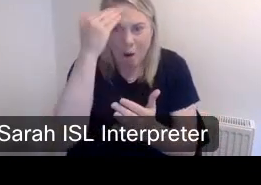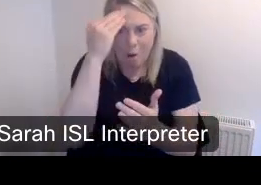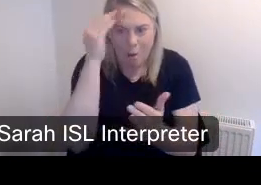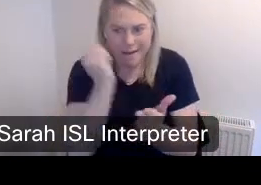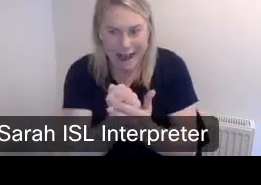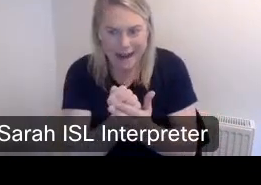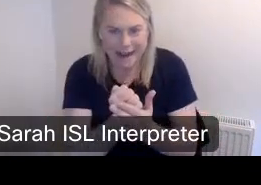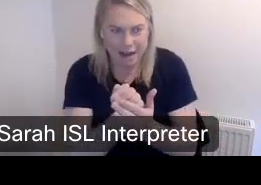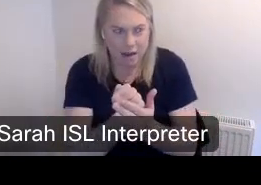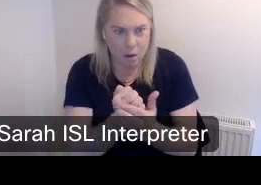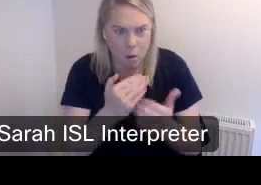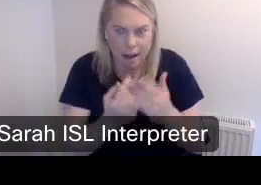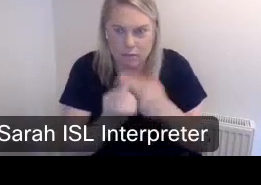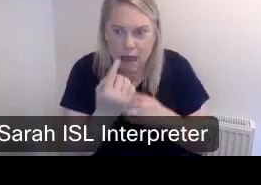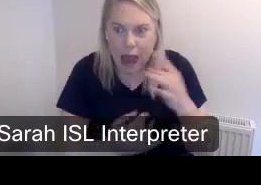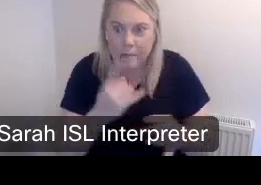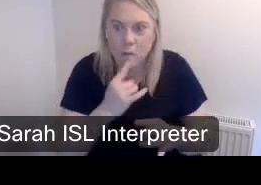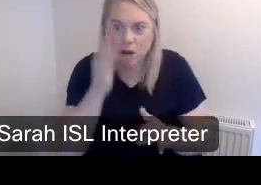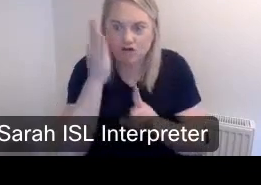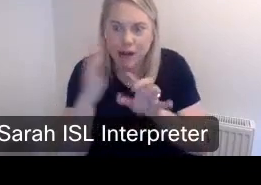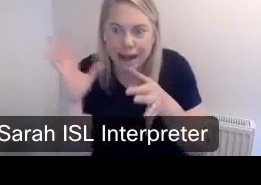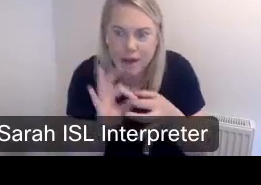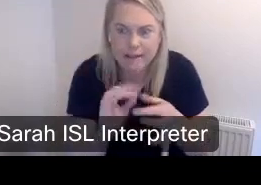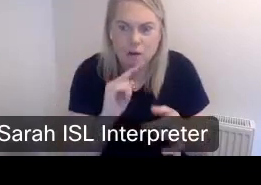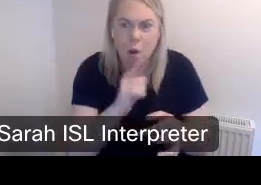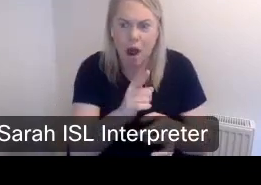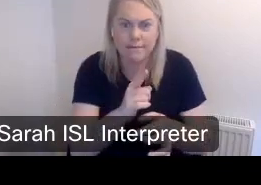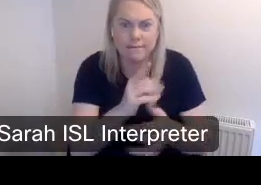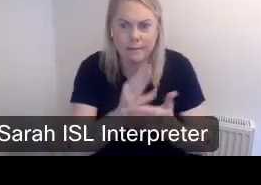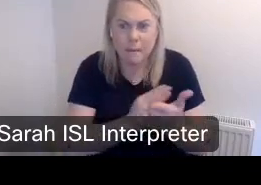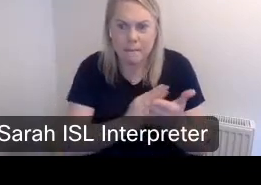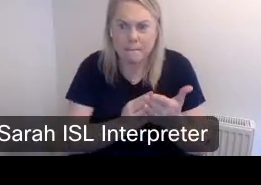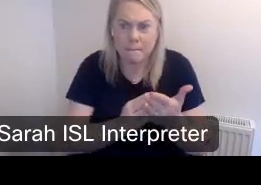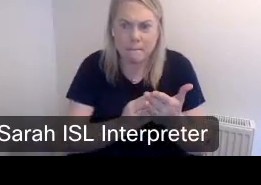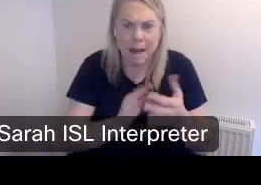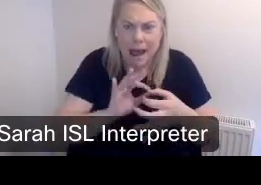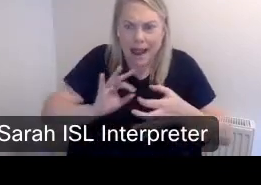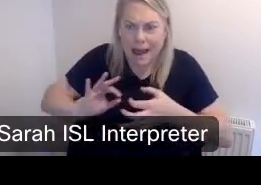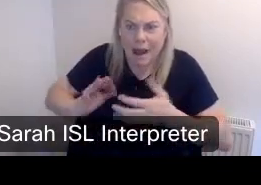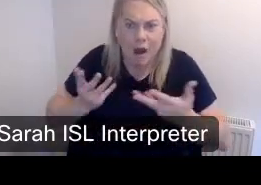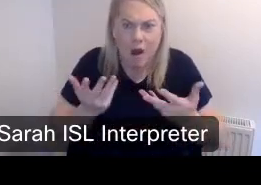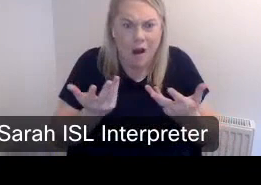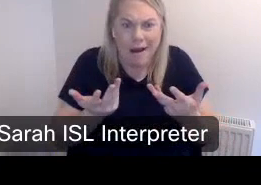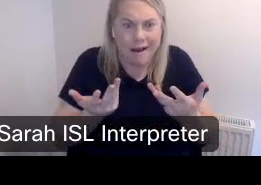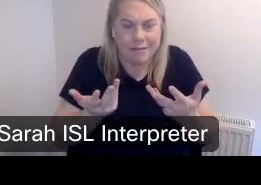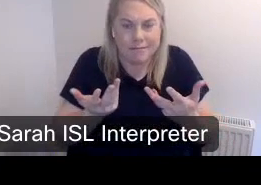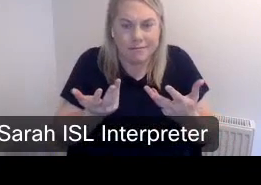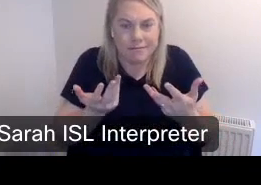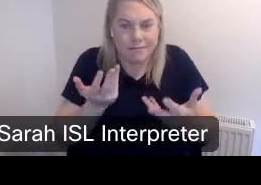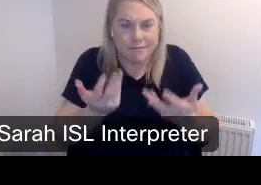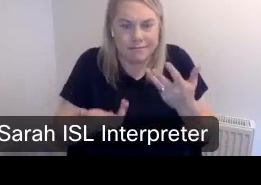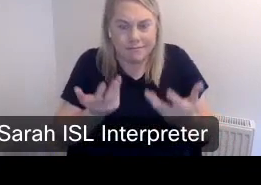You know, was this directly related, or was it a contribution? Was it, you know, what was the degree to which